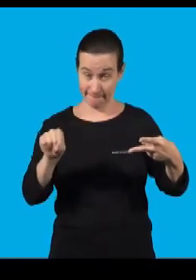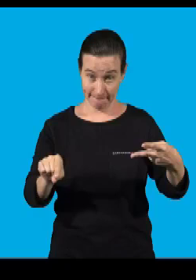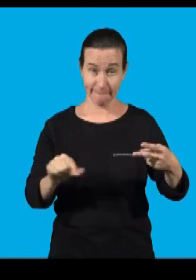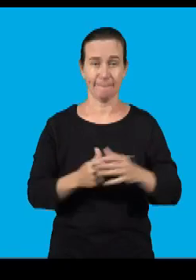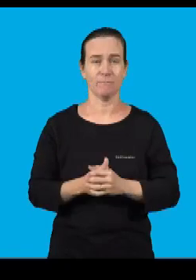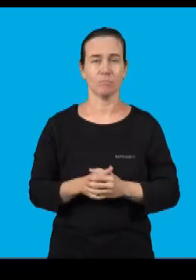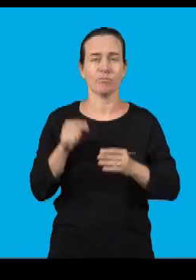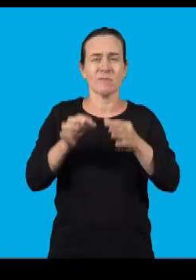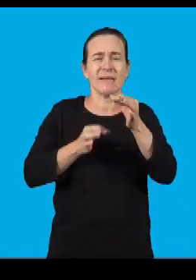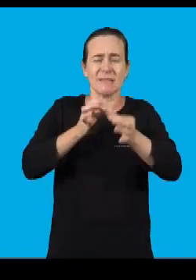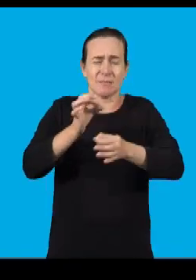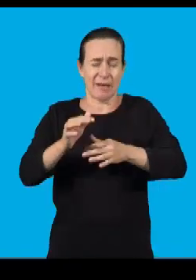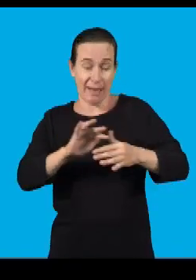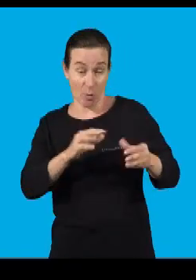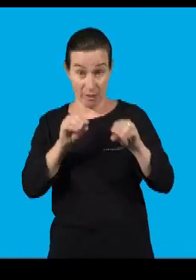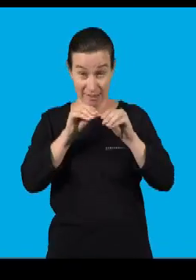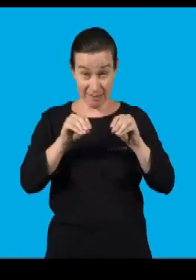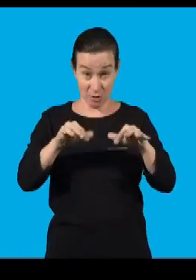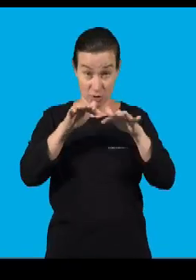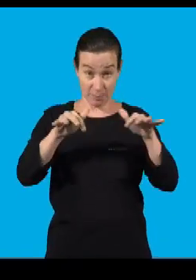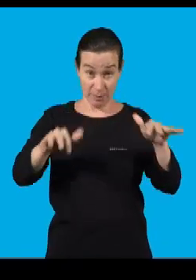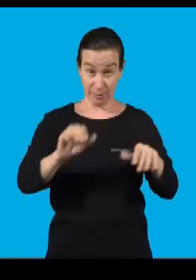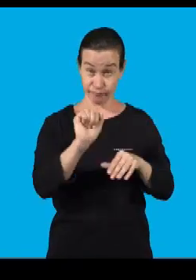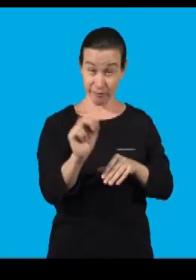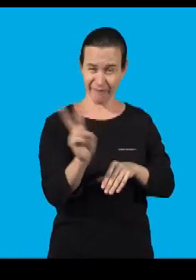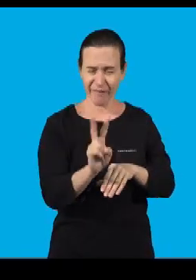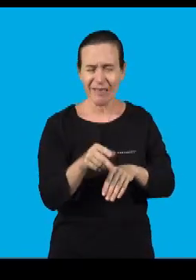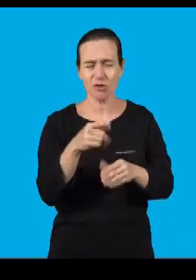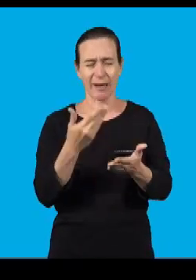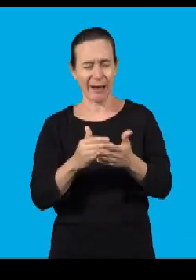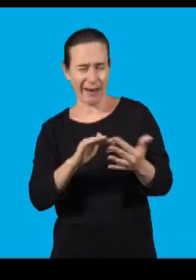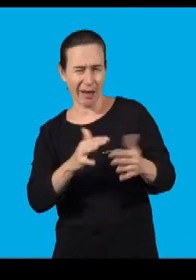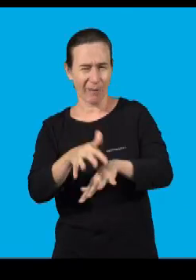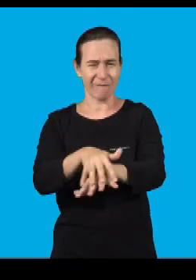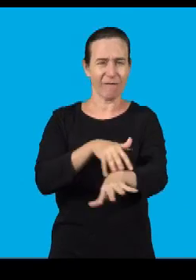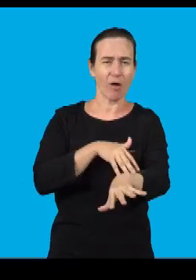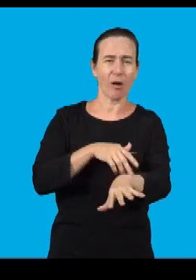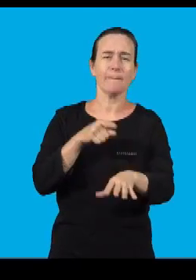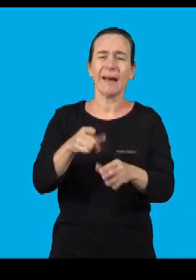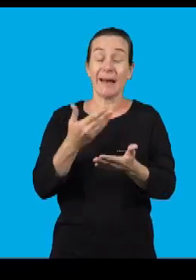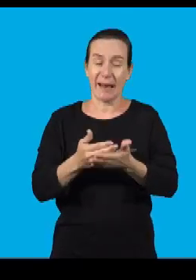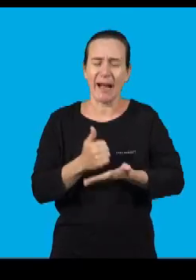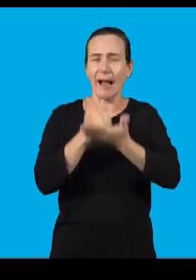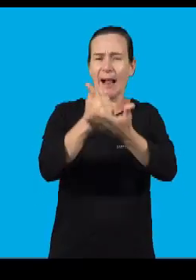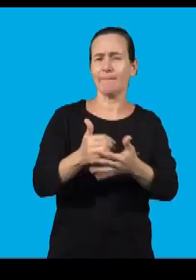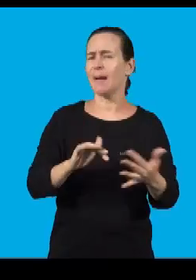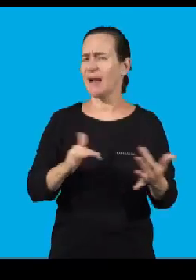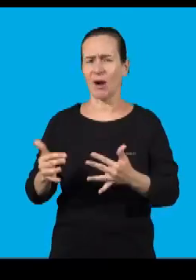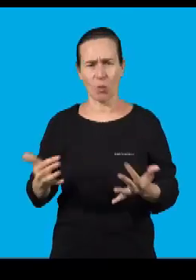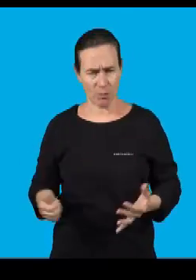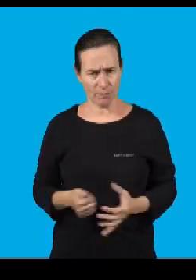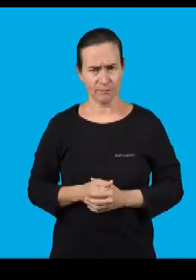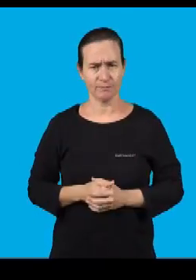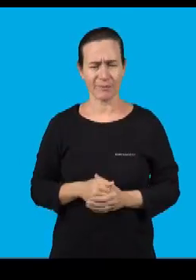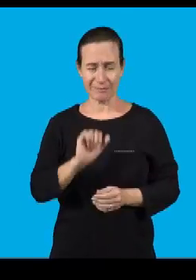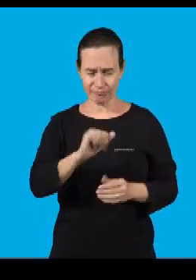question reads, explain how teaching the people of Ndocheni about farming and what it will benefit, what's the benefits for them? How is it